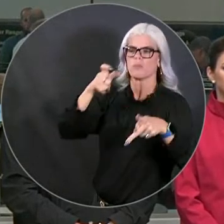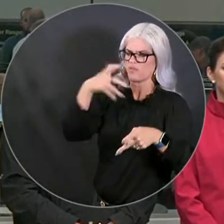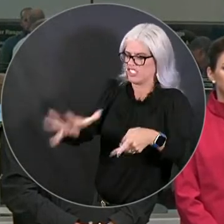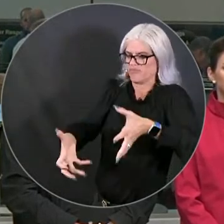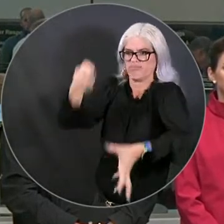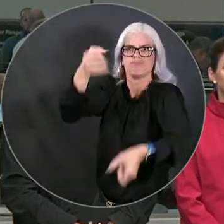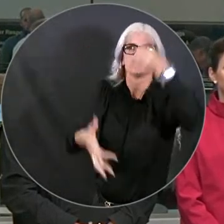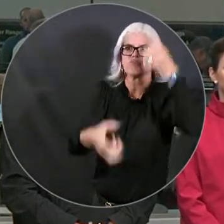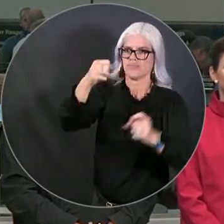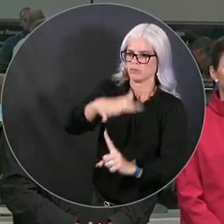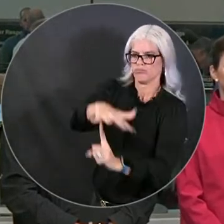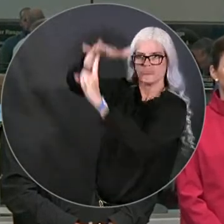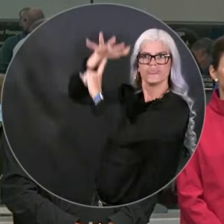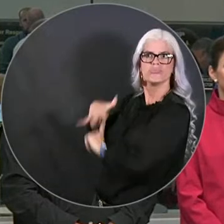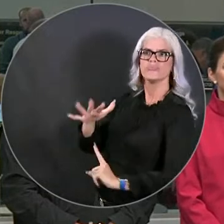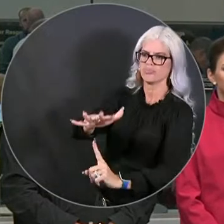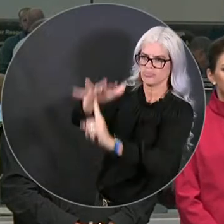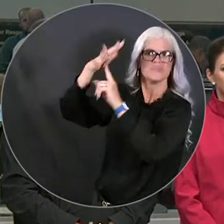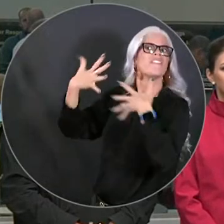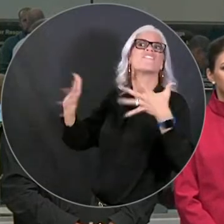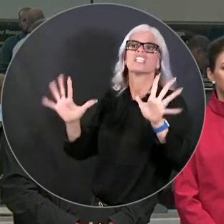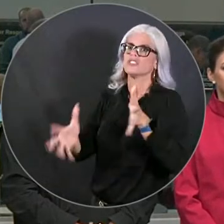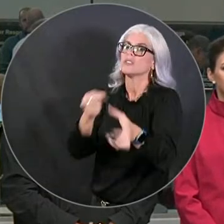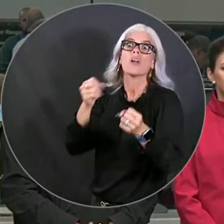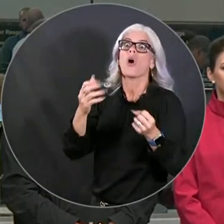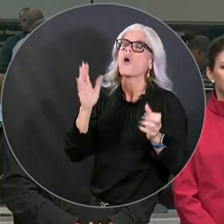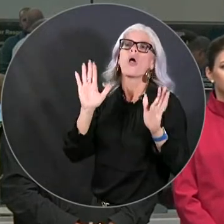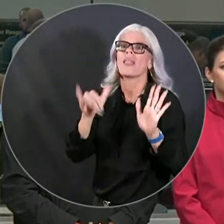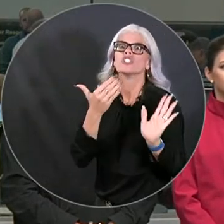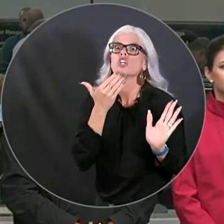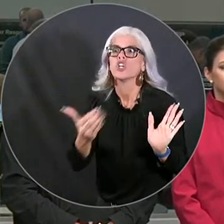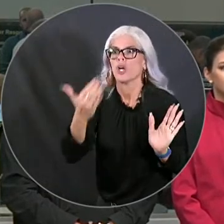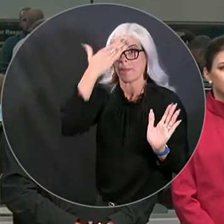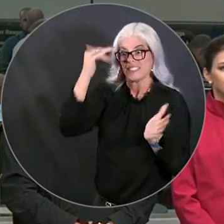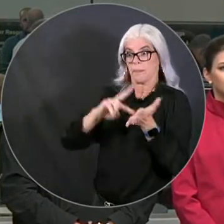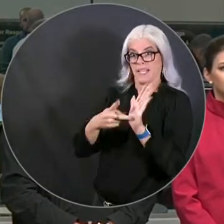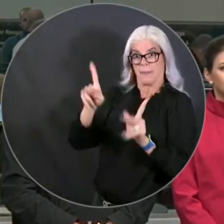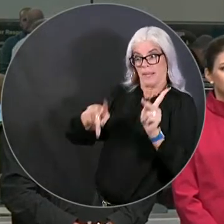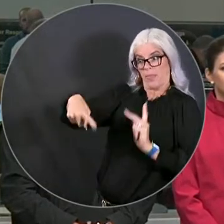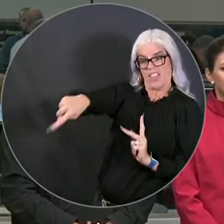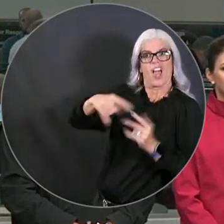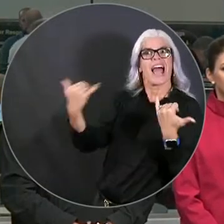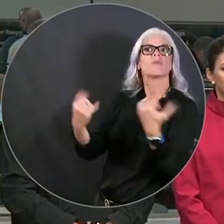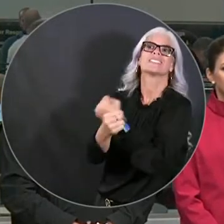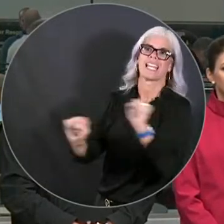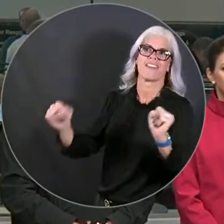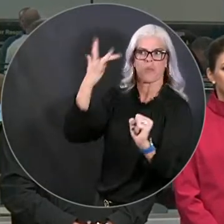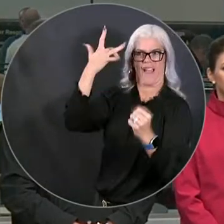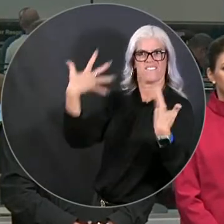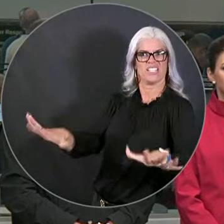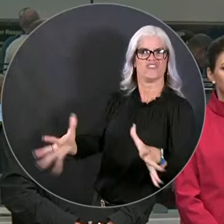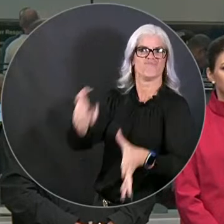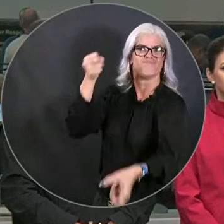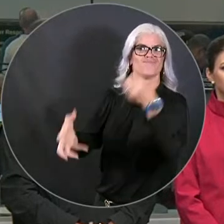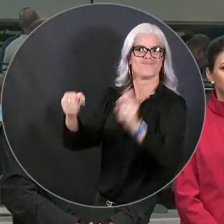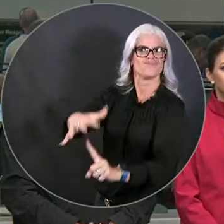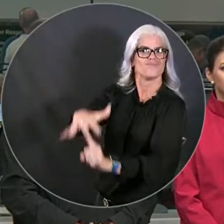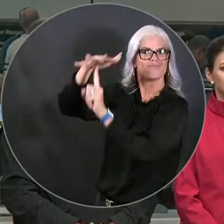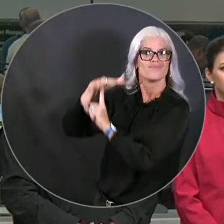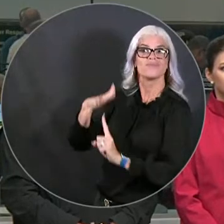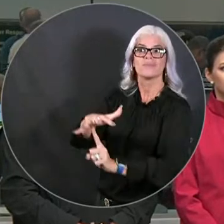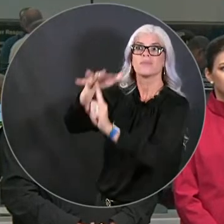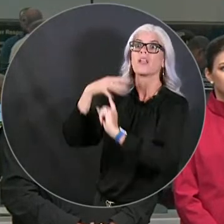great because these folks sprung into action and they're doing it. We have had the 2